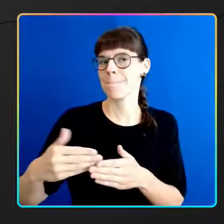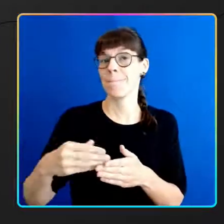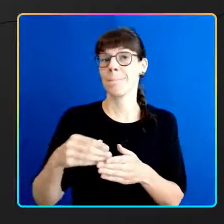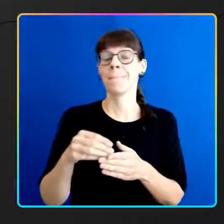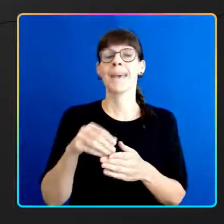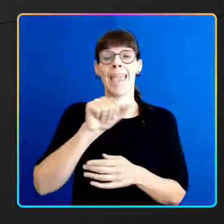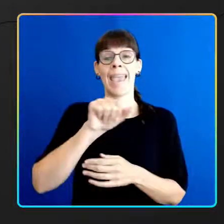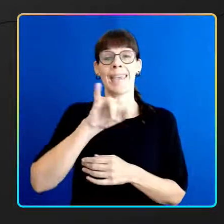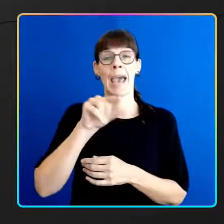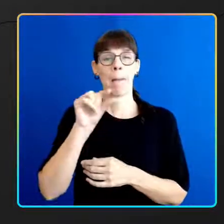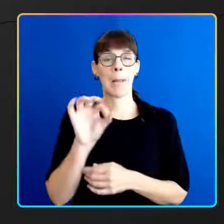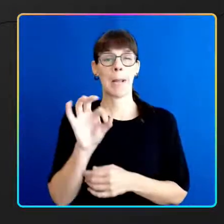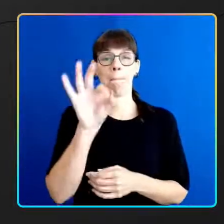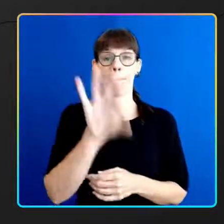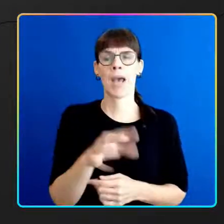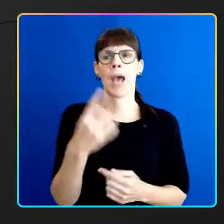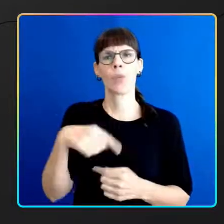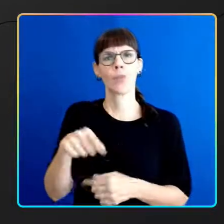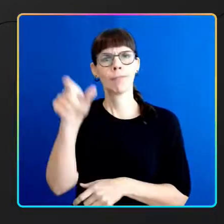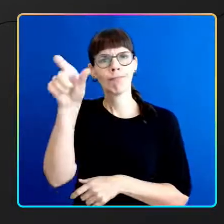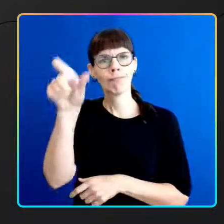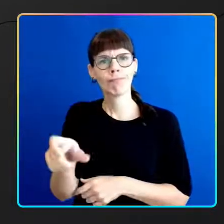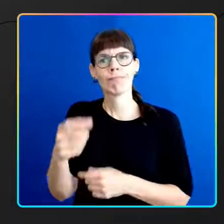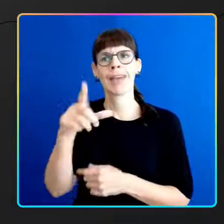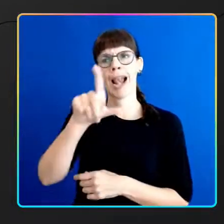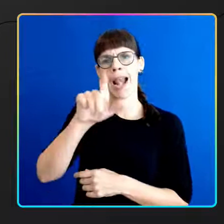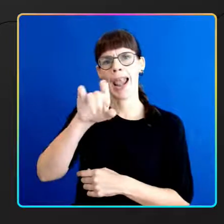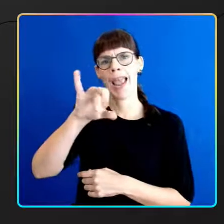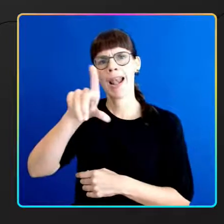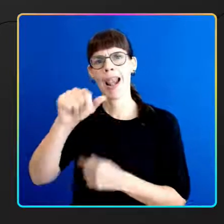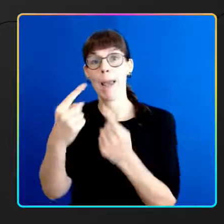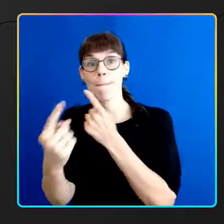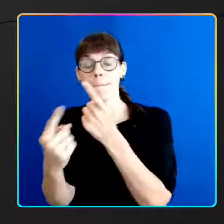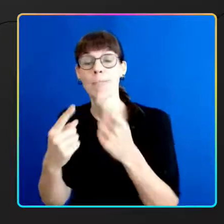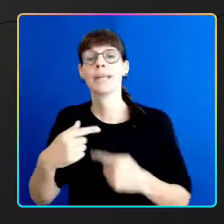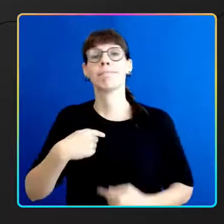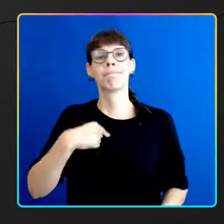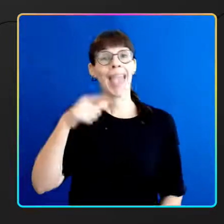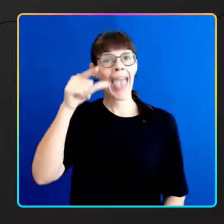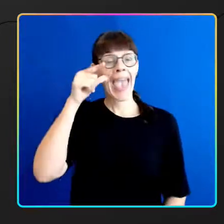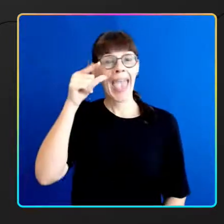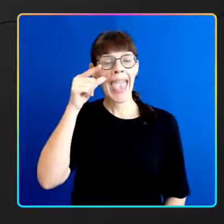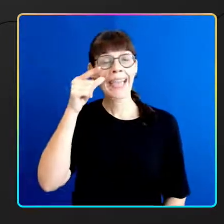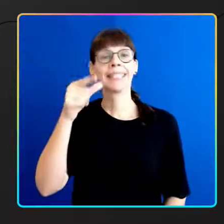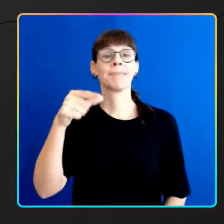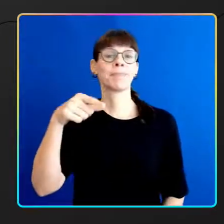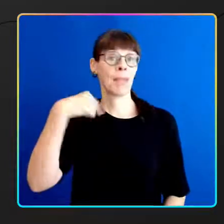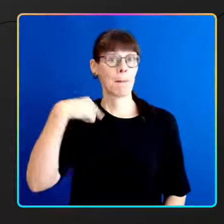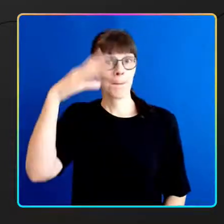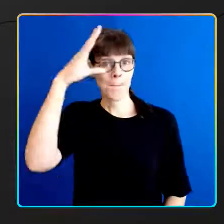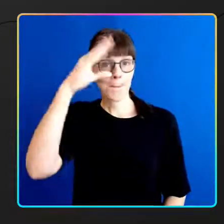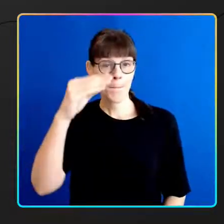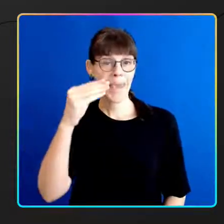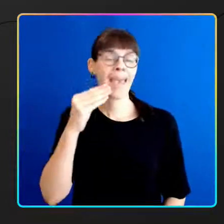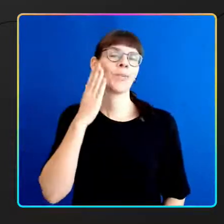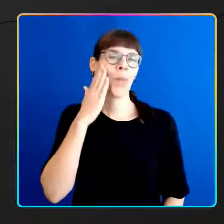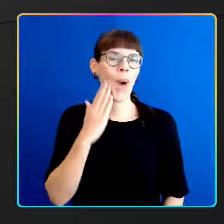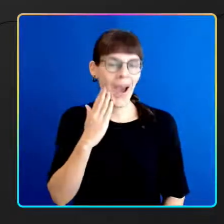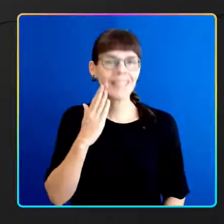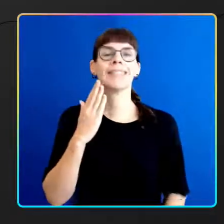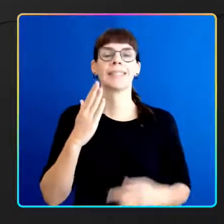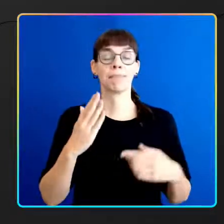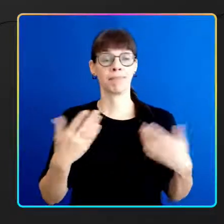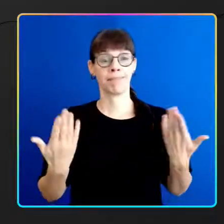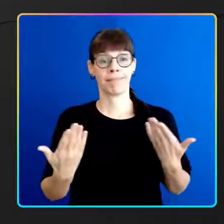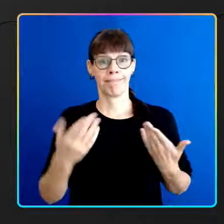her life in AI. My name is Henk Bowman. I'm a white male with brown hair, wearing glasses, and today I'm wearing a beige